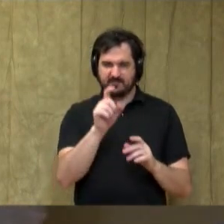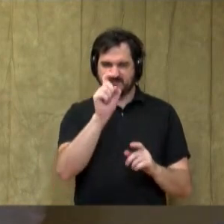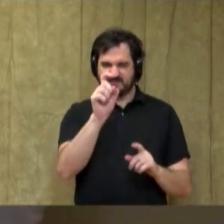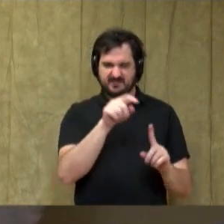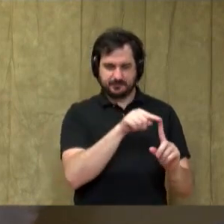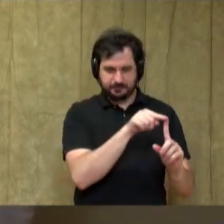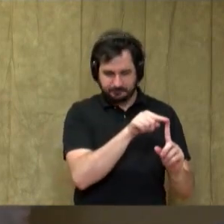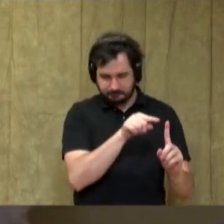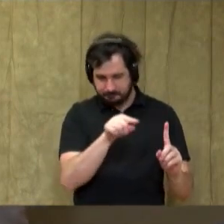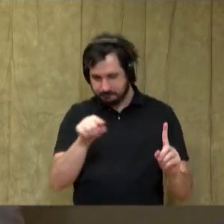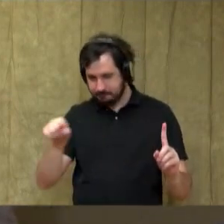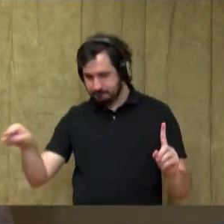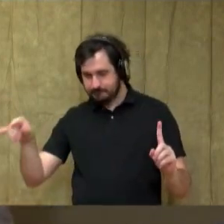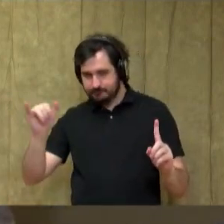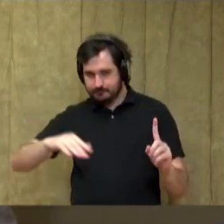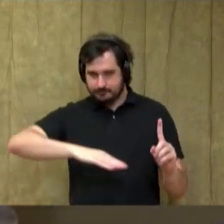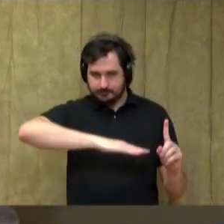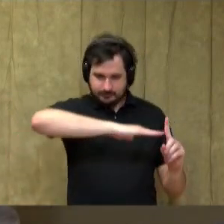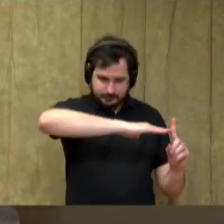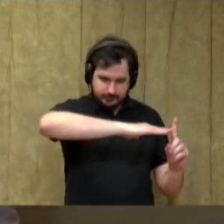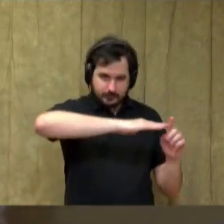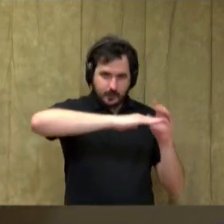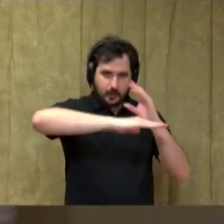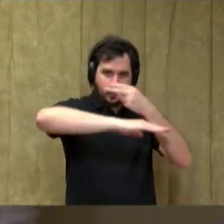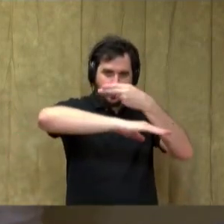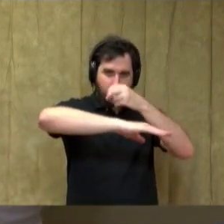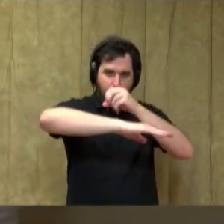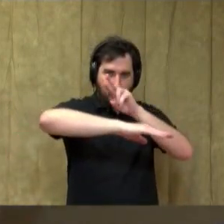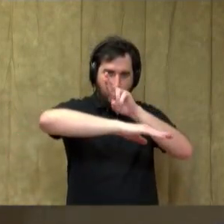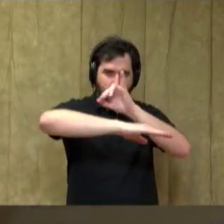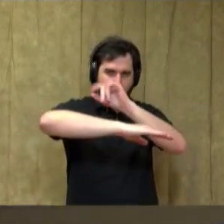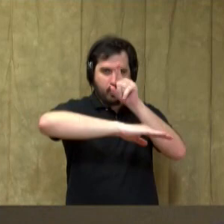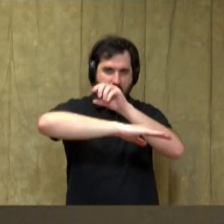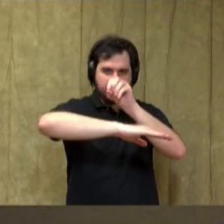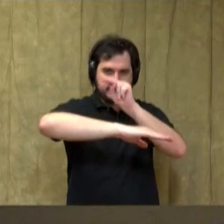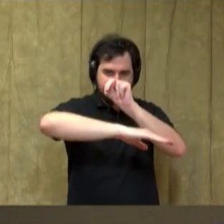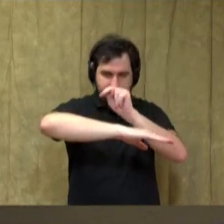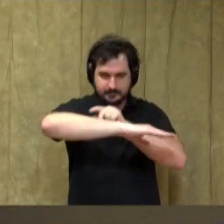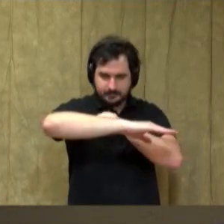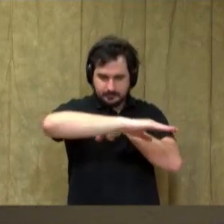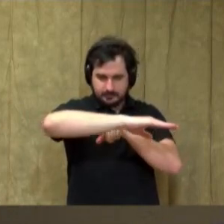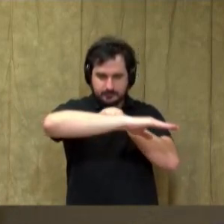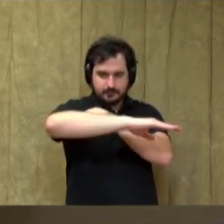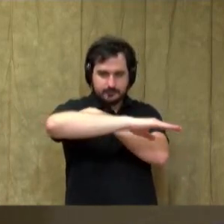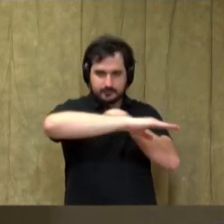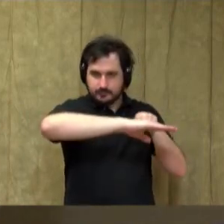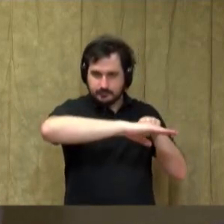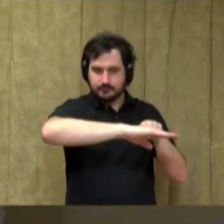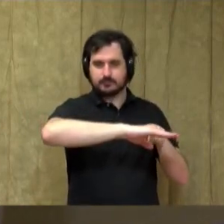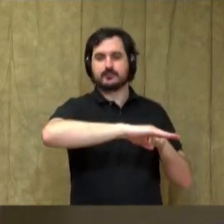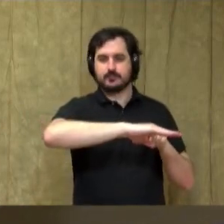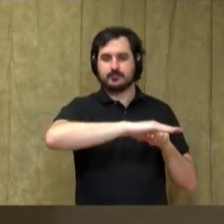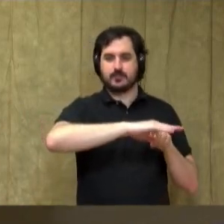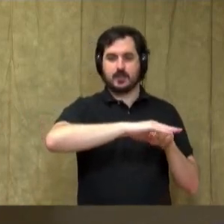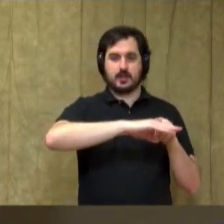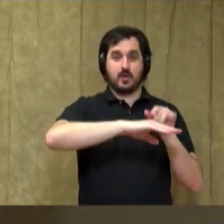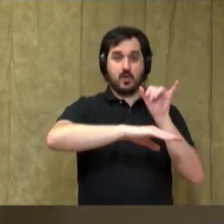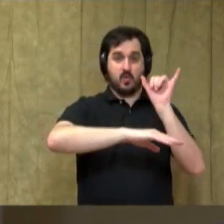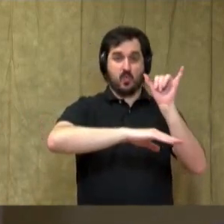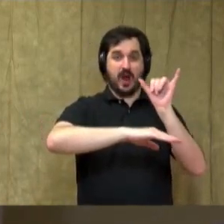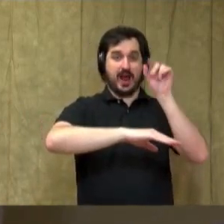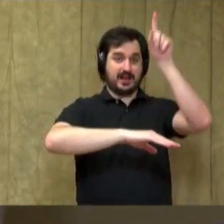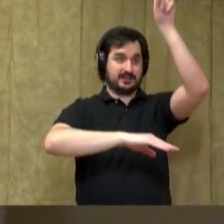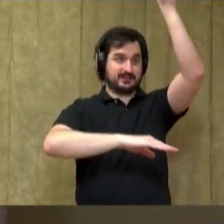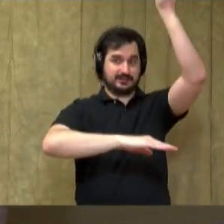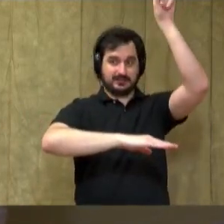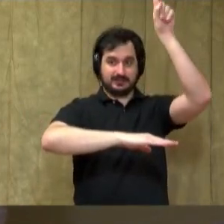horizontal number line. Here is my Y. Right here, where they meet, where they cross, where that's a